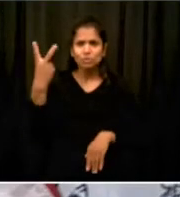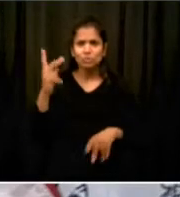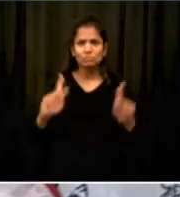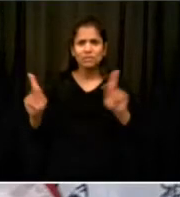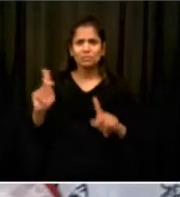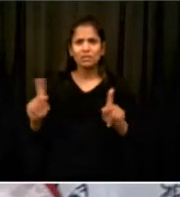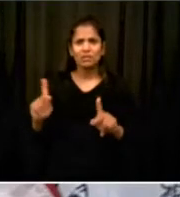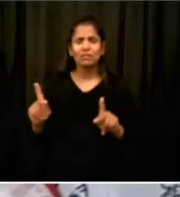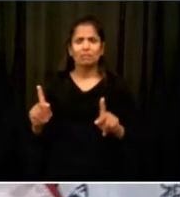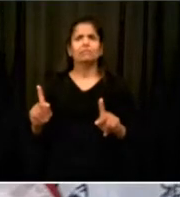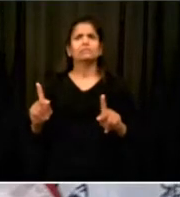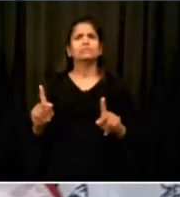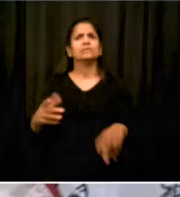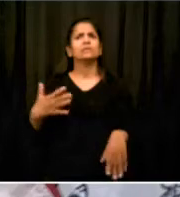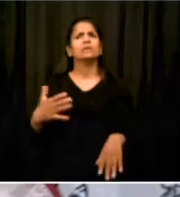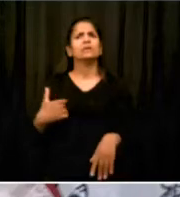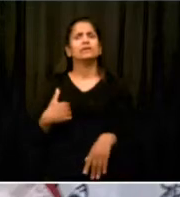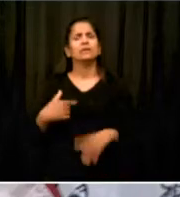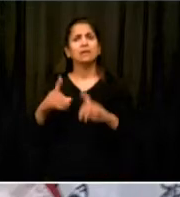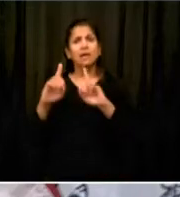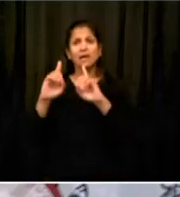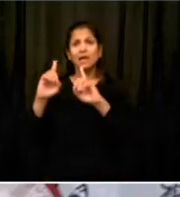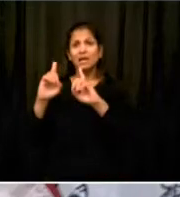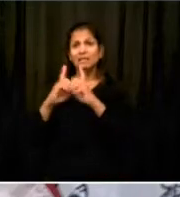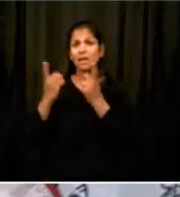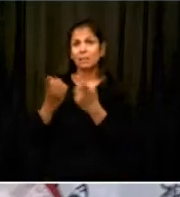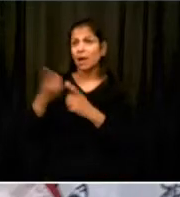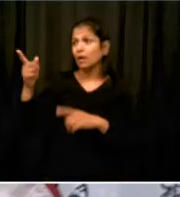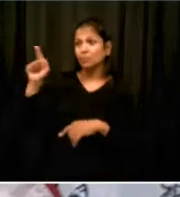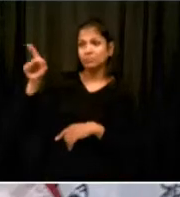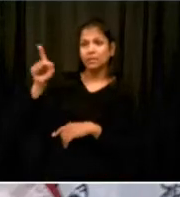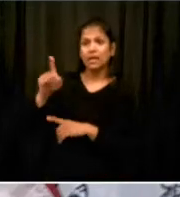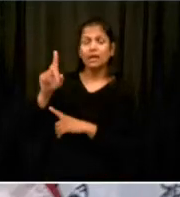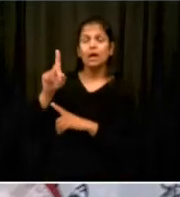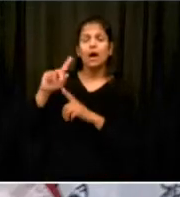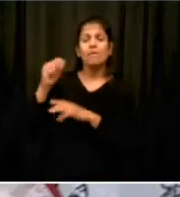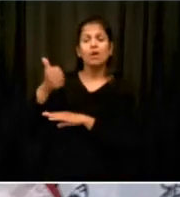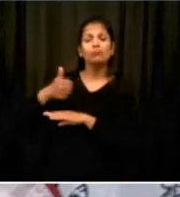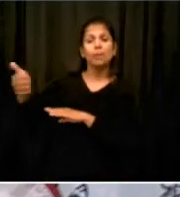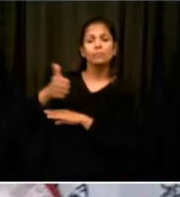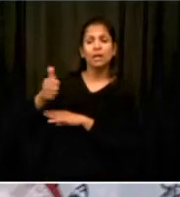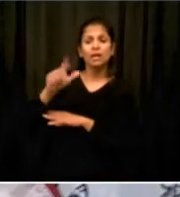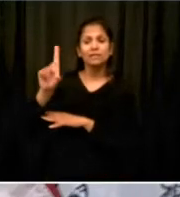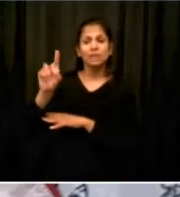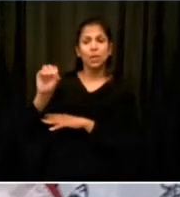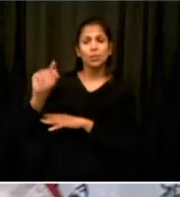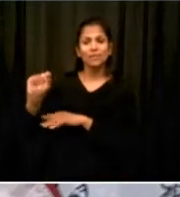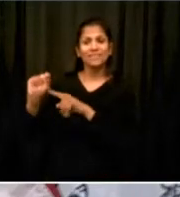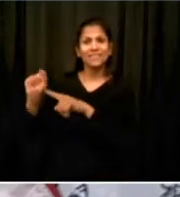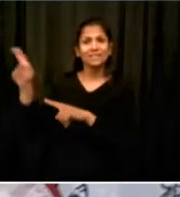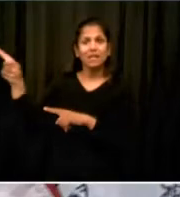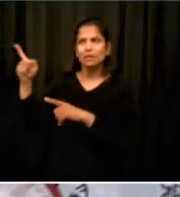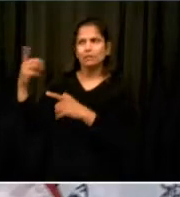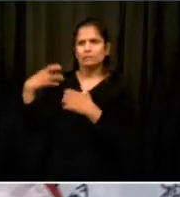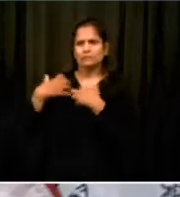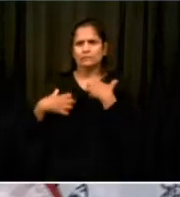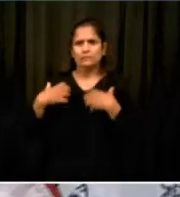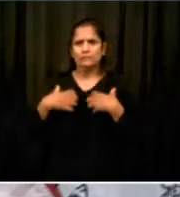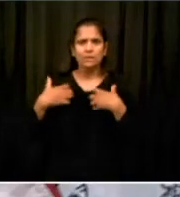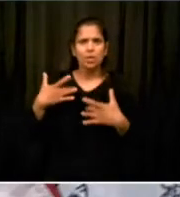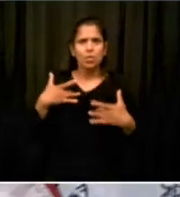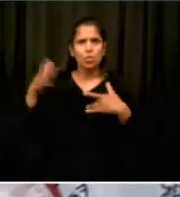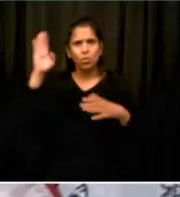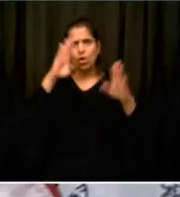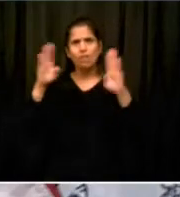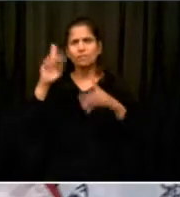working with Revel to try and address the problems, and some changes were happening, but it was just clear that not enough was happening, and it was